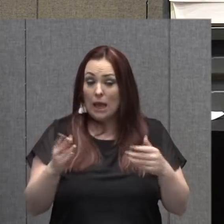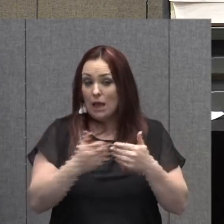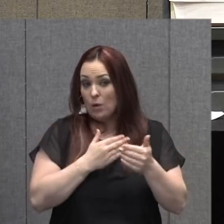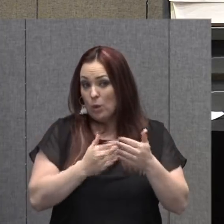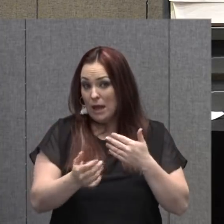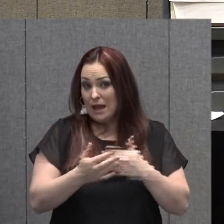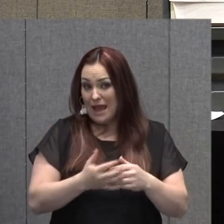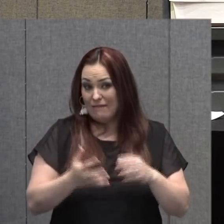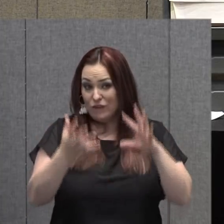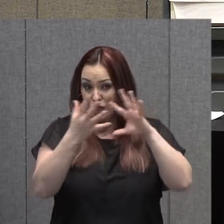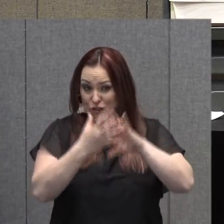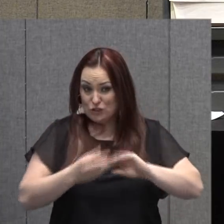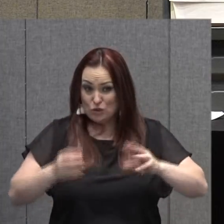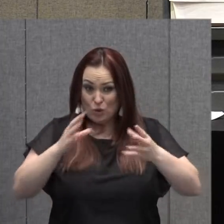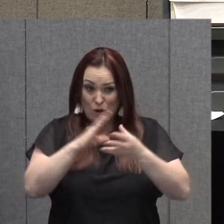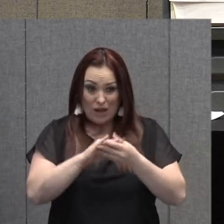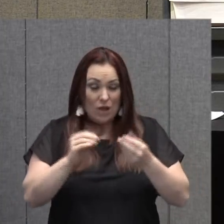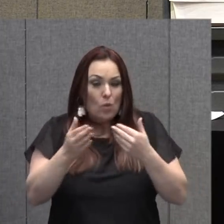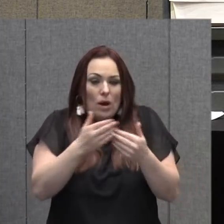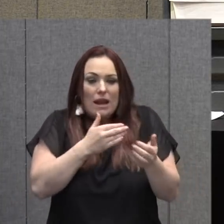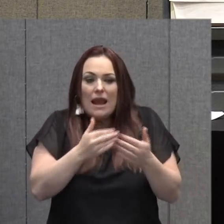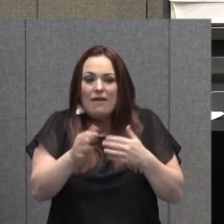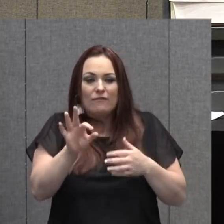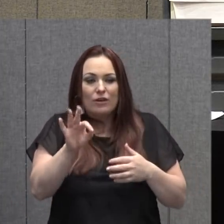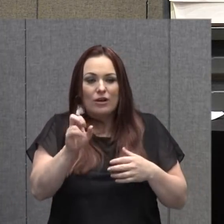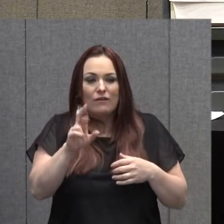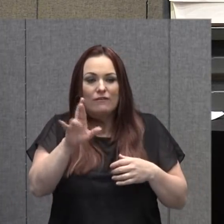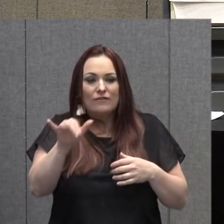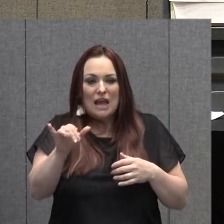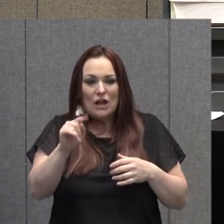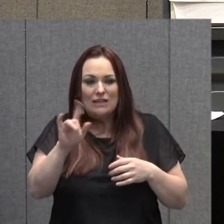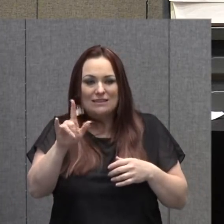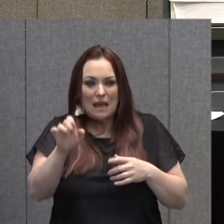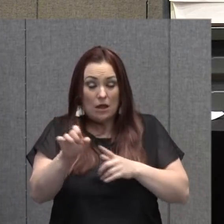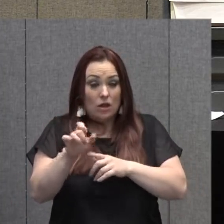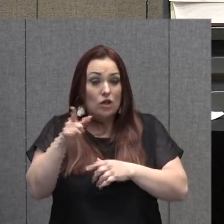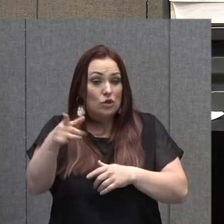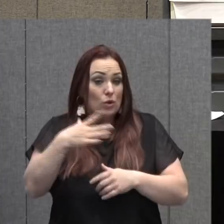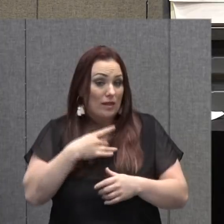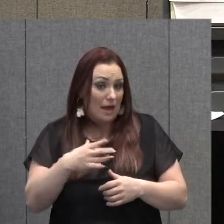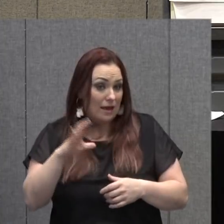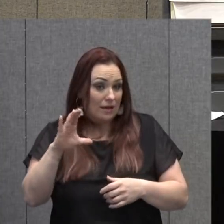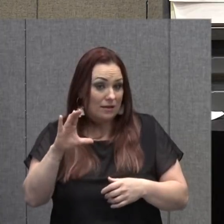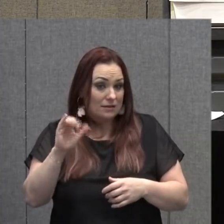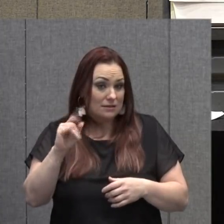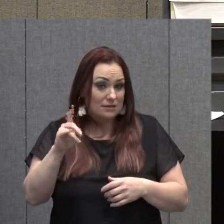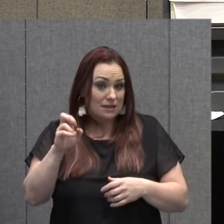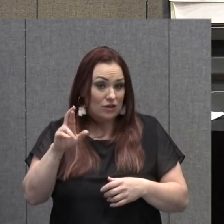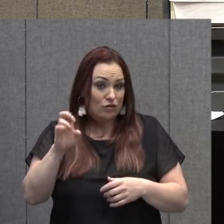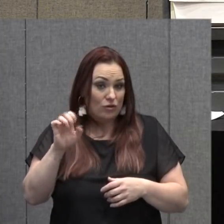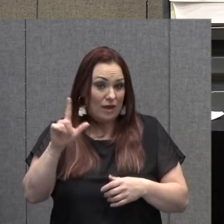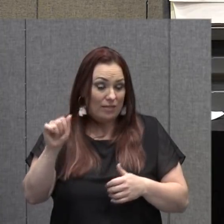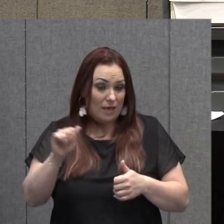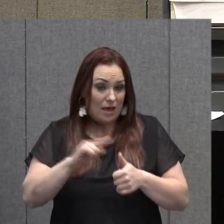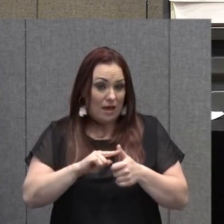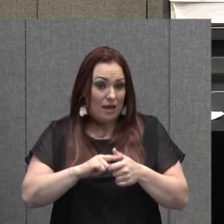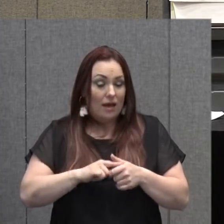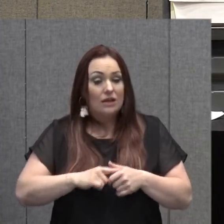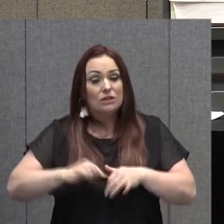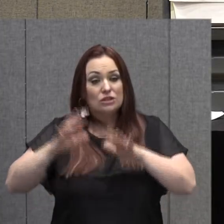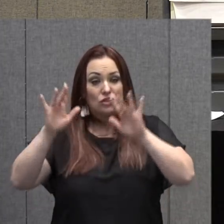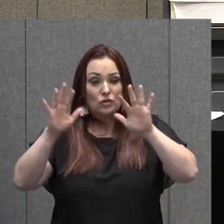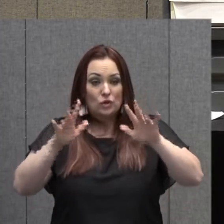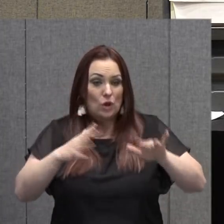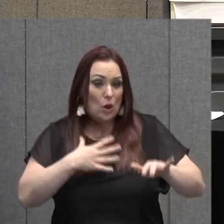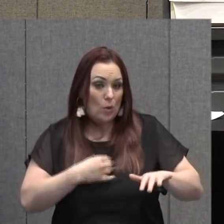fairy tale you want to use. Write down any fairy tales you like, Cinderella, Snow White, any of them,